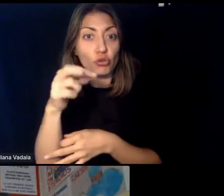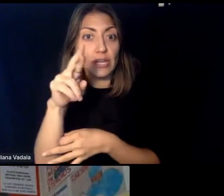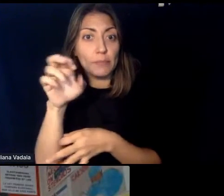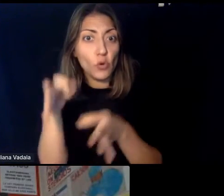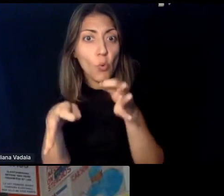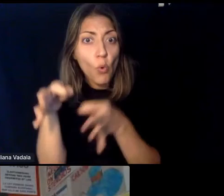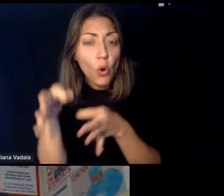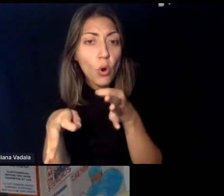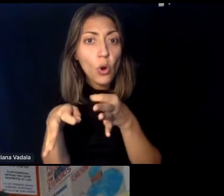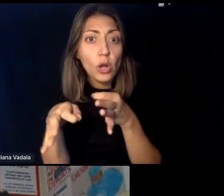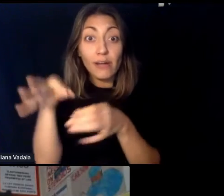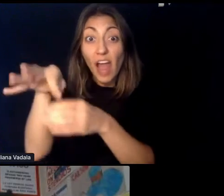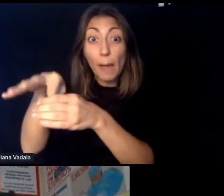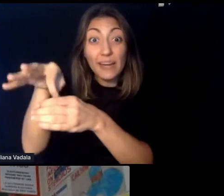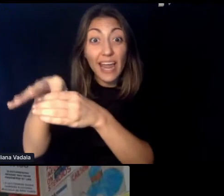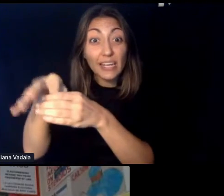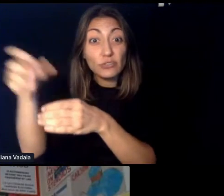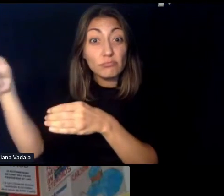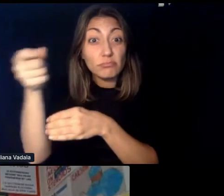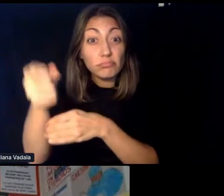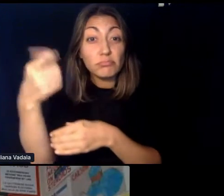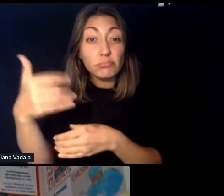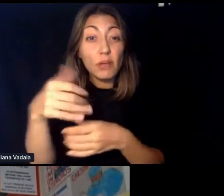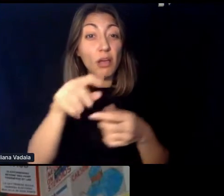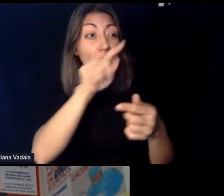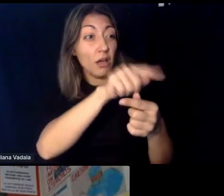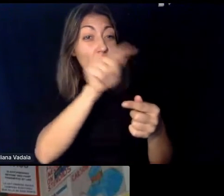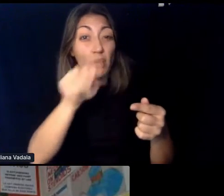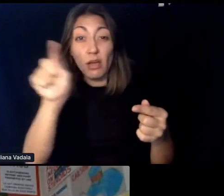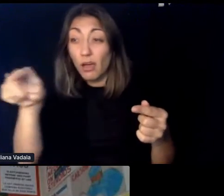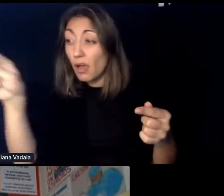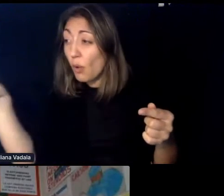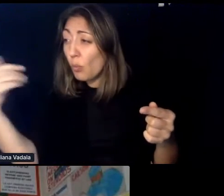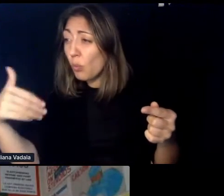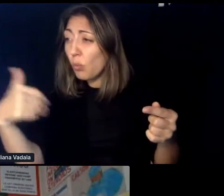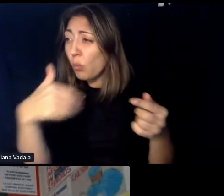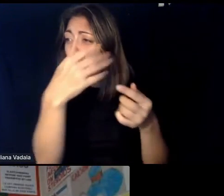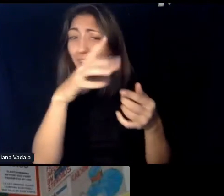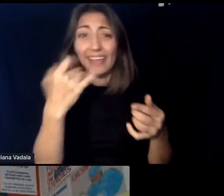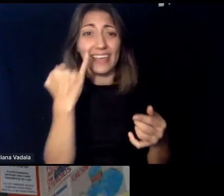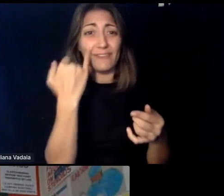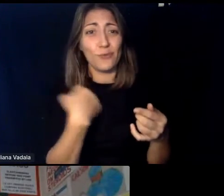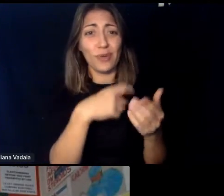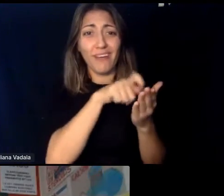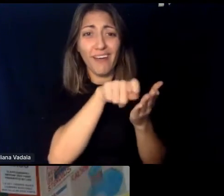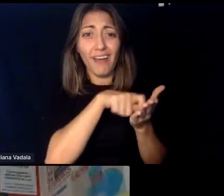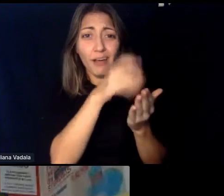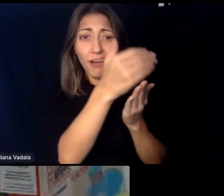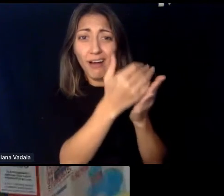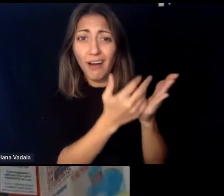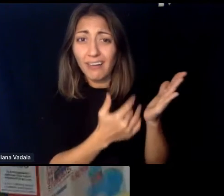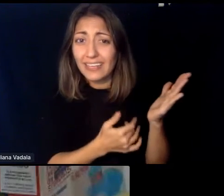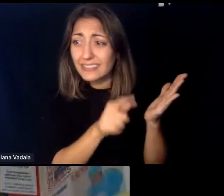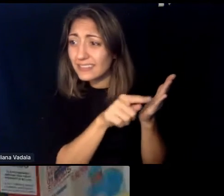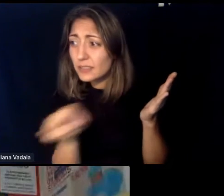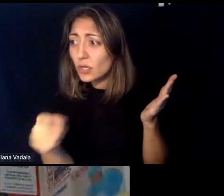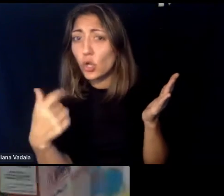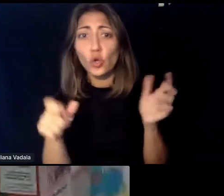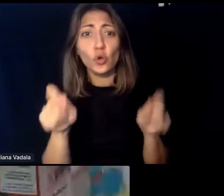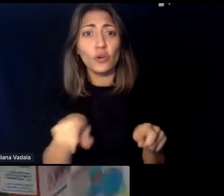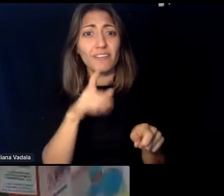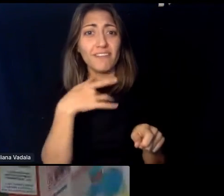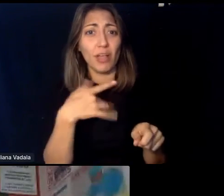a list, it can feel overwhelming. But that's why I'm really glad that you're here tonight and actually taking